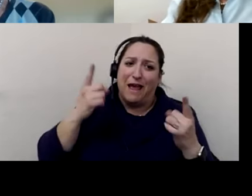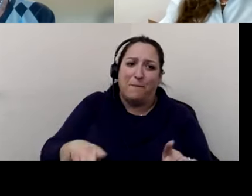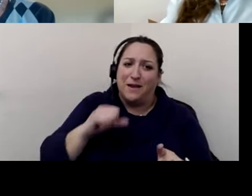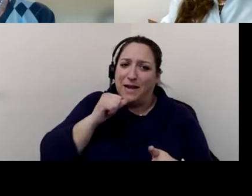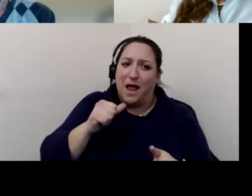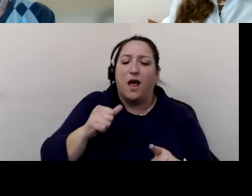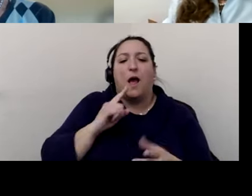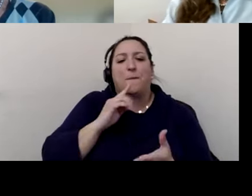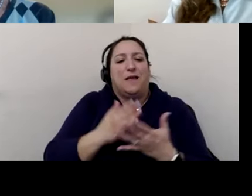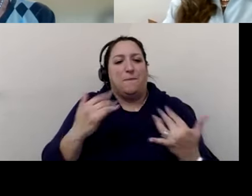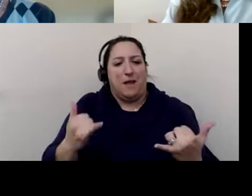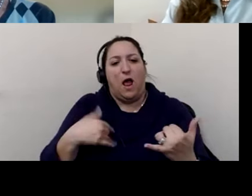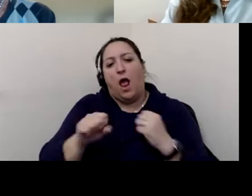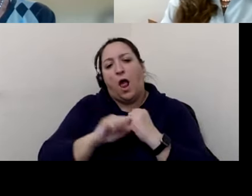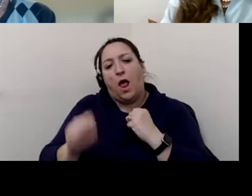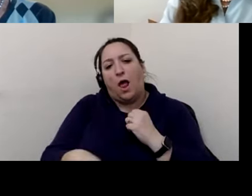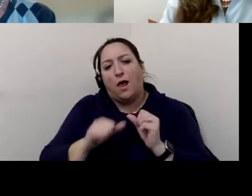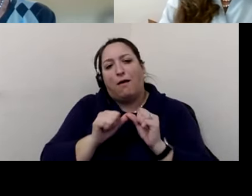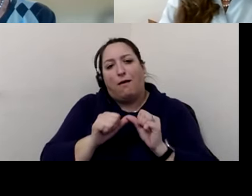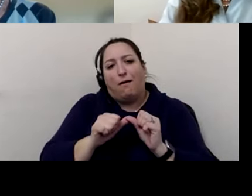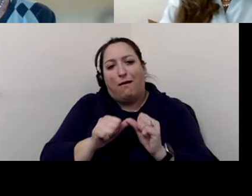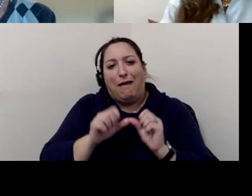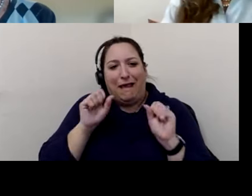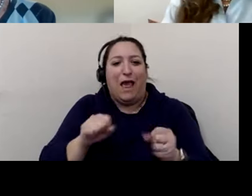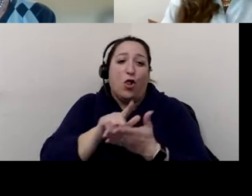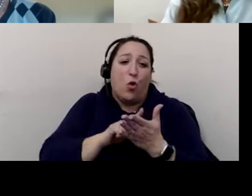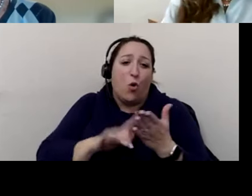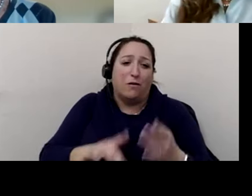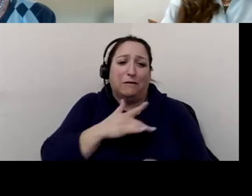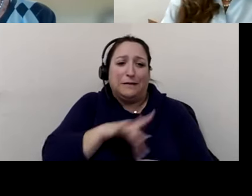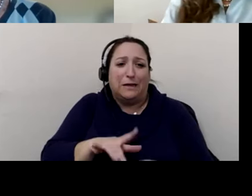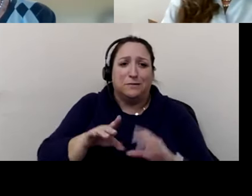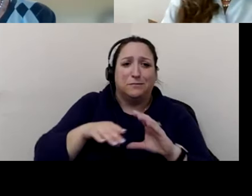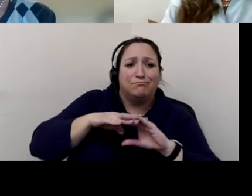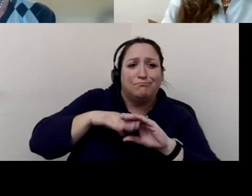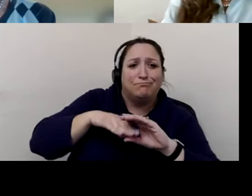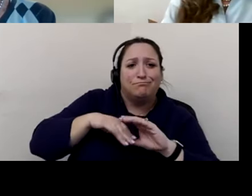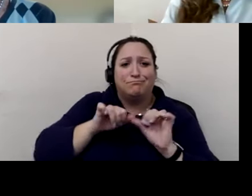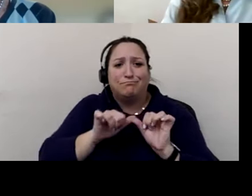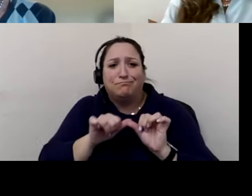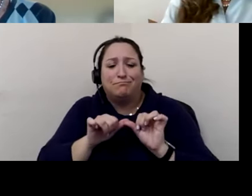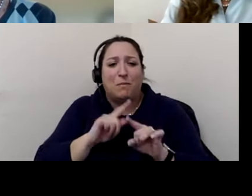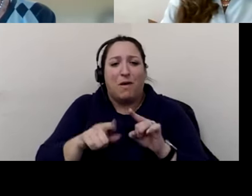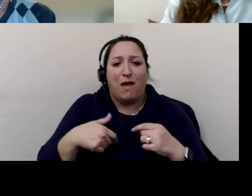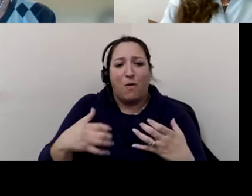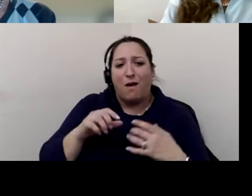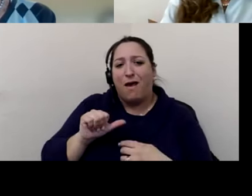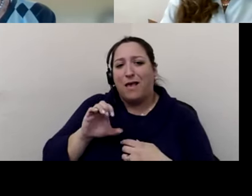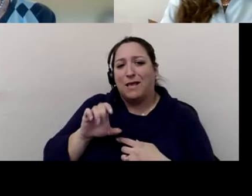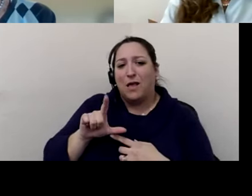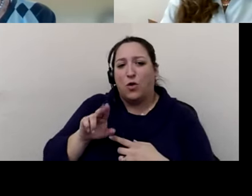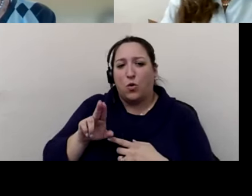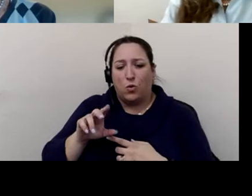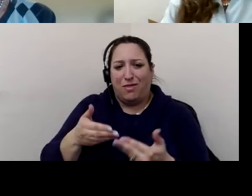going to stop now because I can just go on and on because, you know, lawyers talk a lot. But I do want to do sort of an ACLU thing.